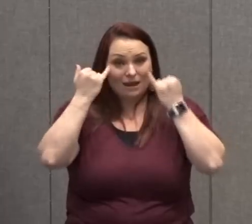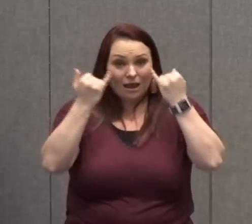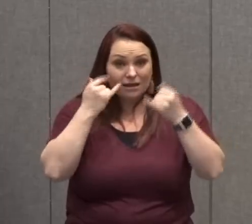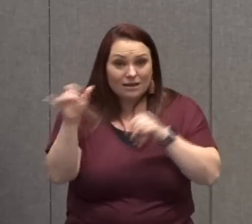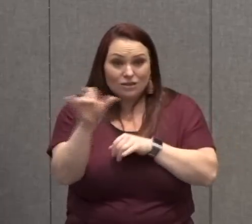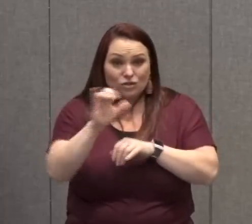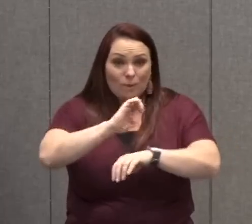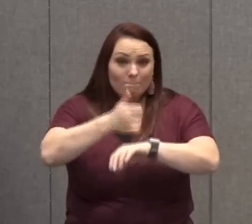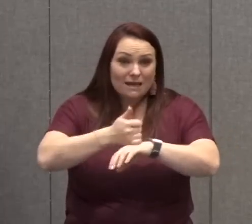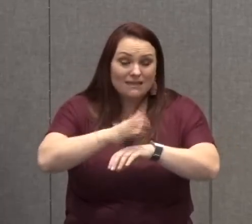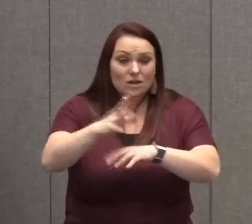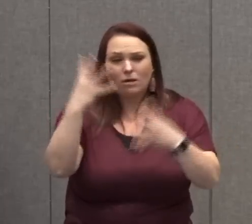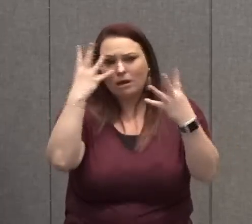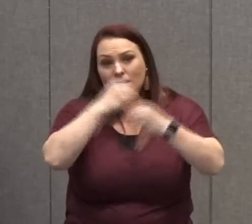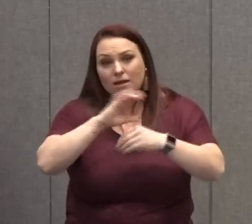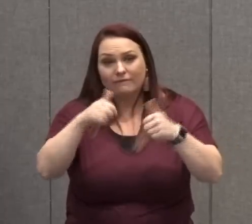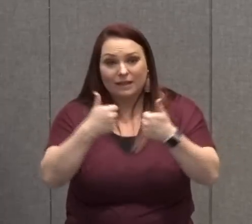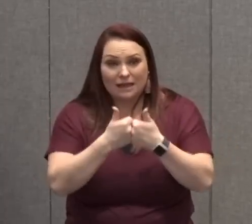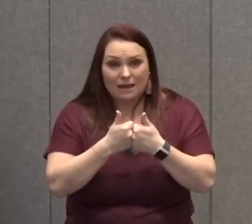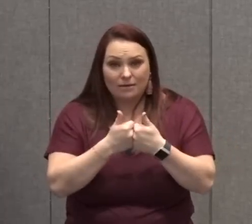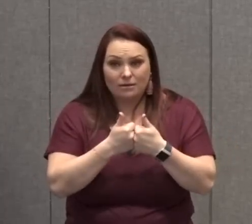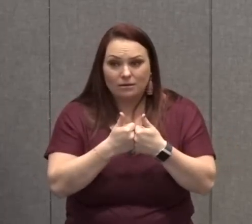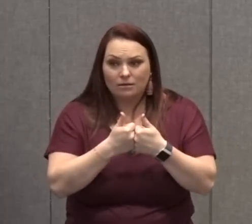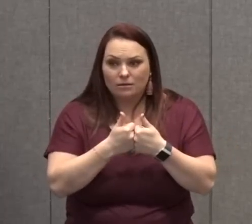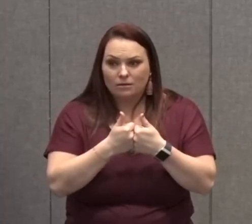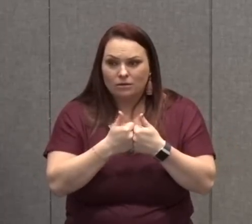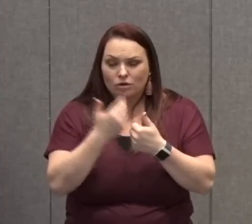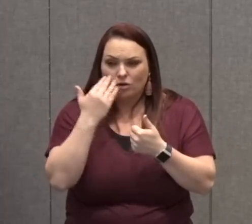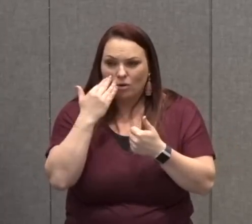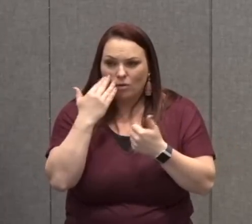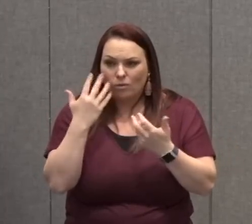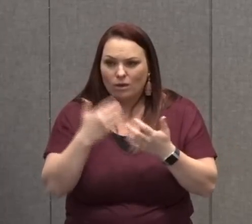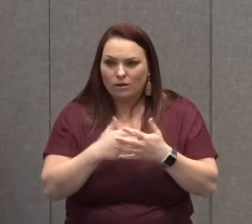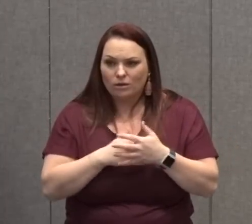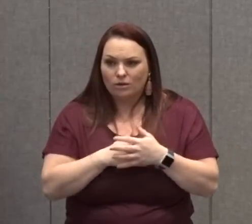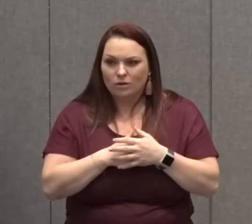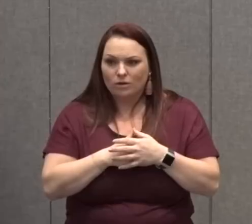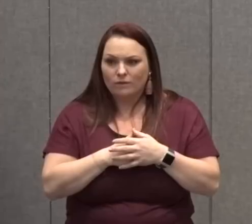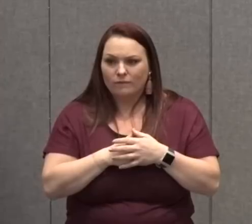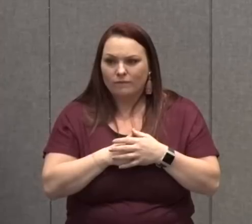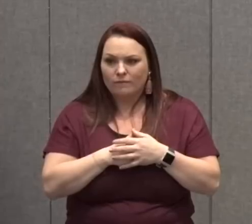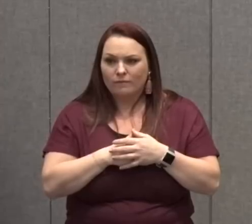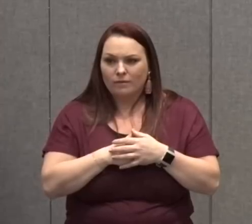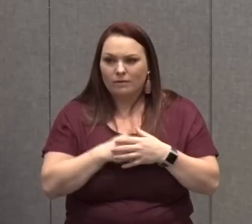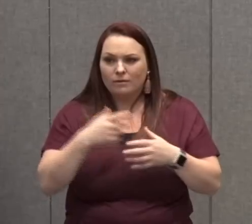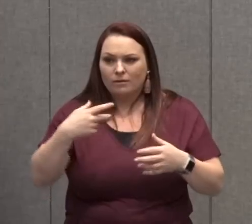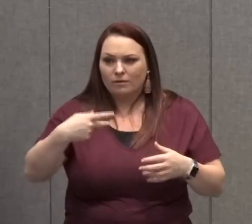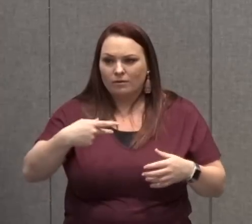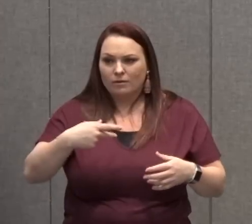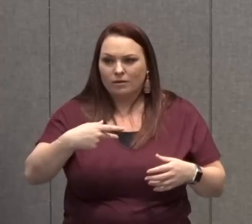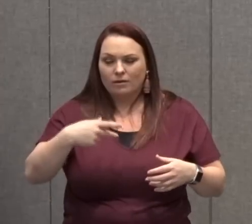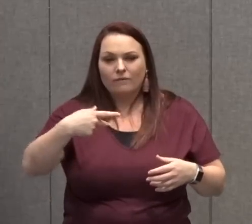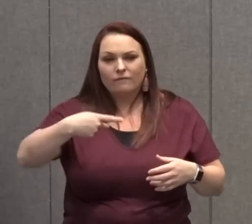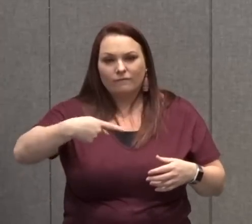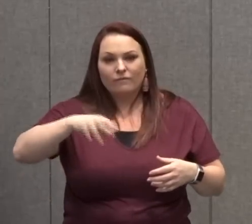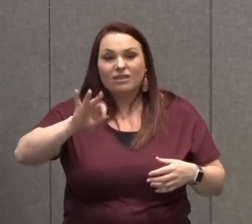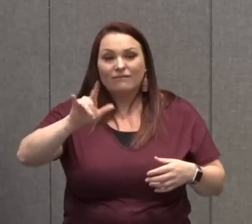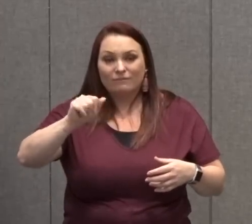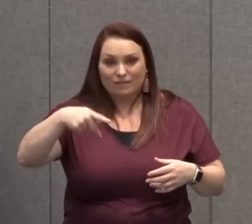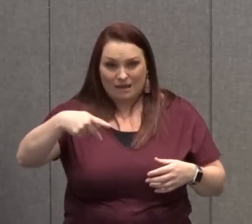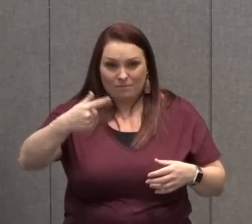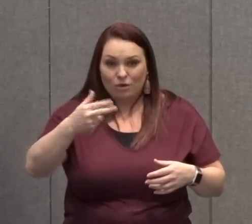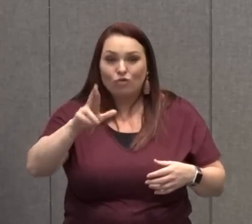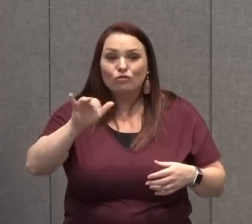a lot of our friends out there know what Flipgrid is oh yes can you imagine answering one of these questions and then